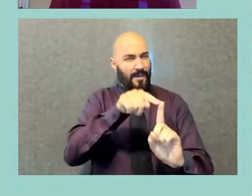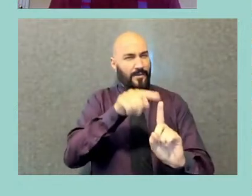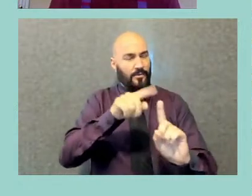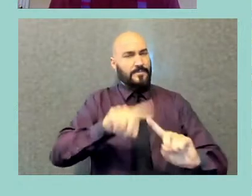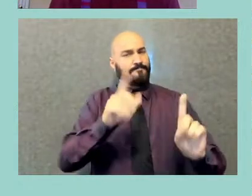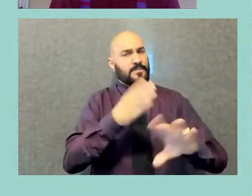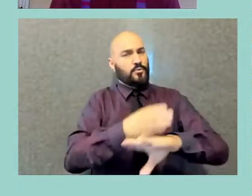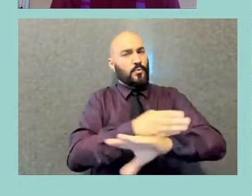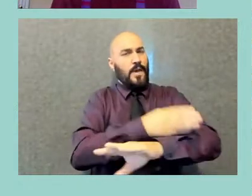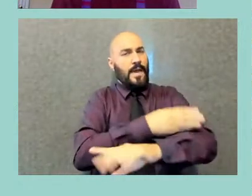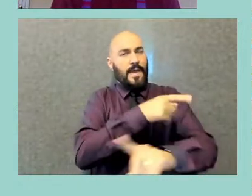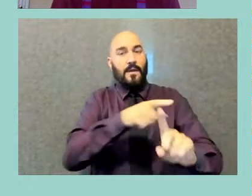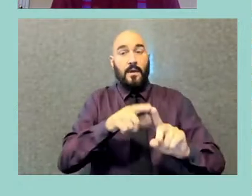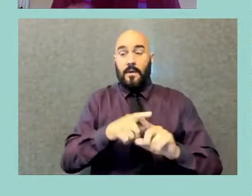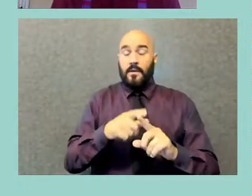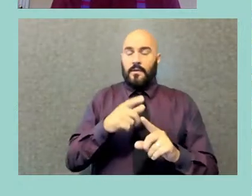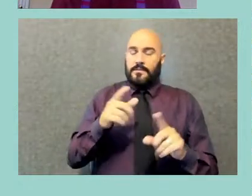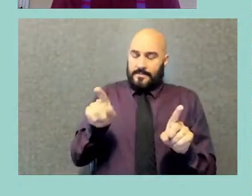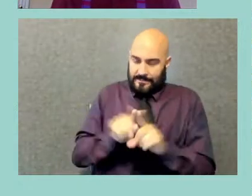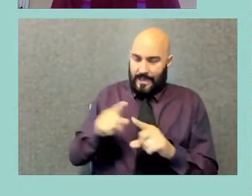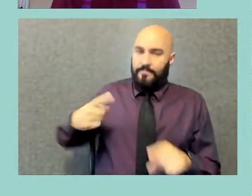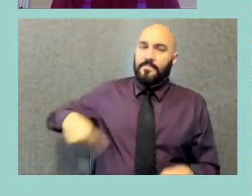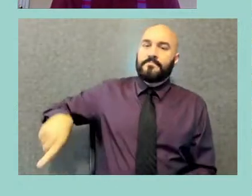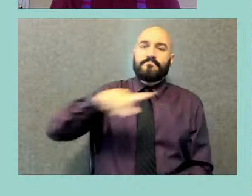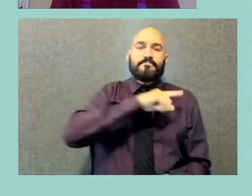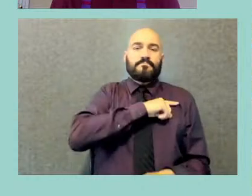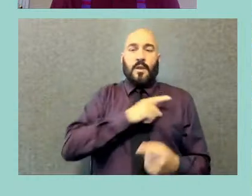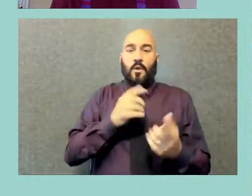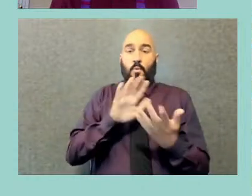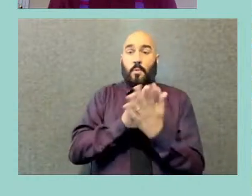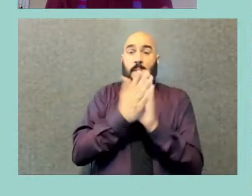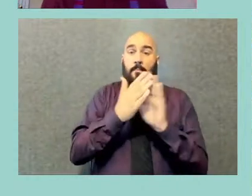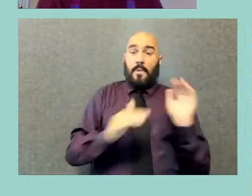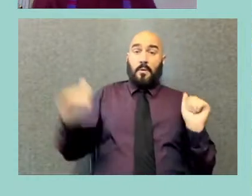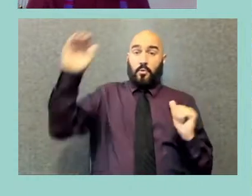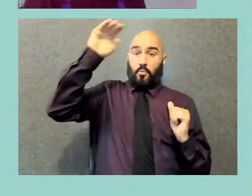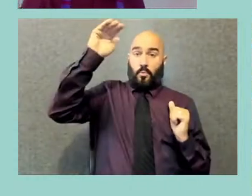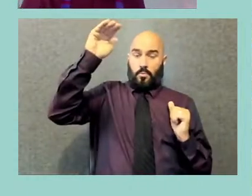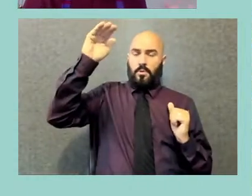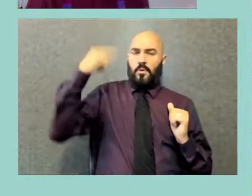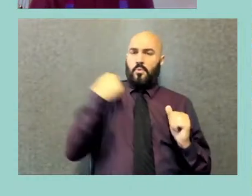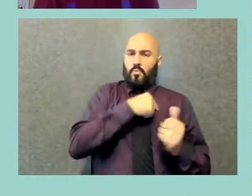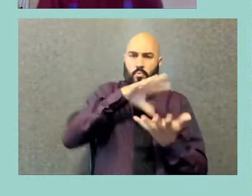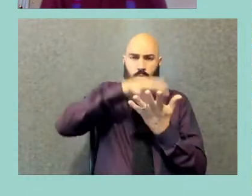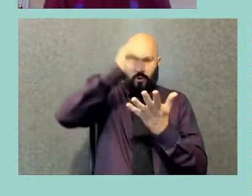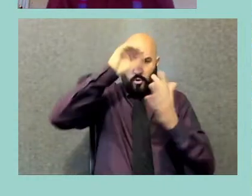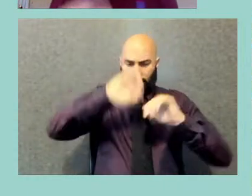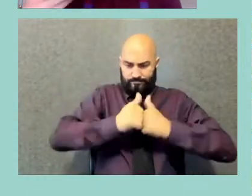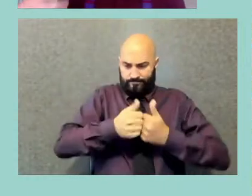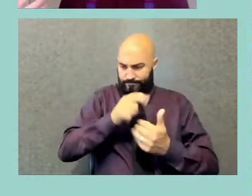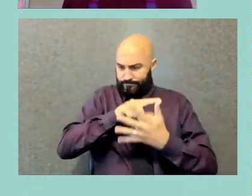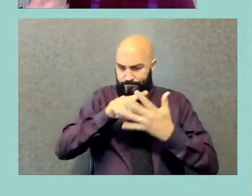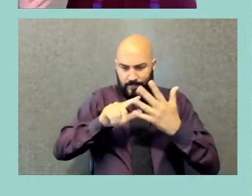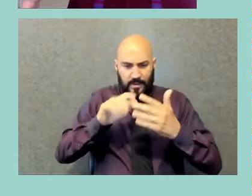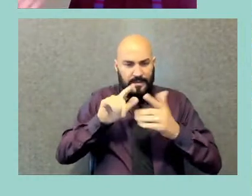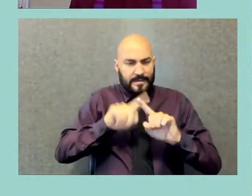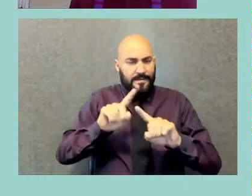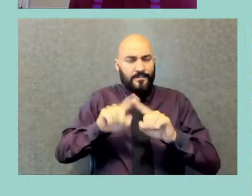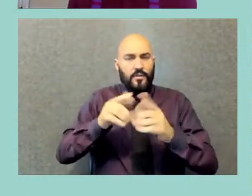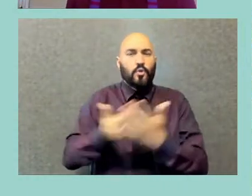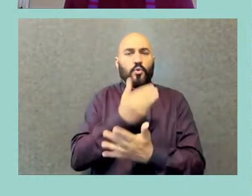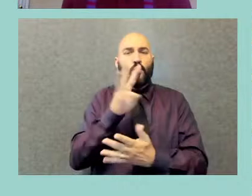into adulthood, we learn new ways to become, incorporating the past, adapting to the